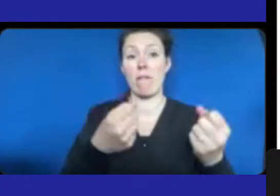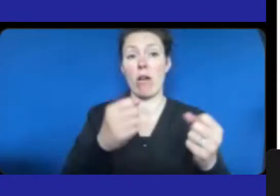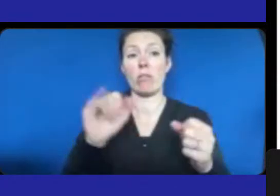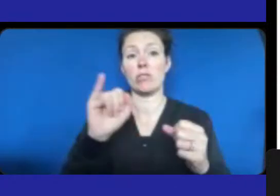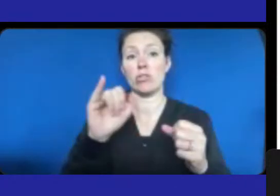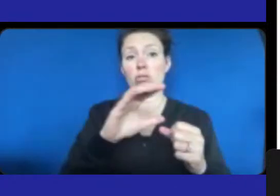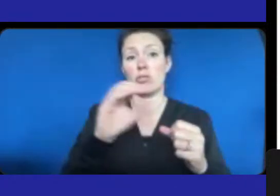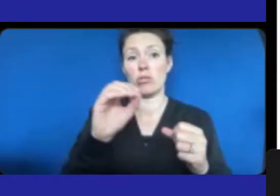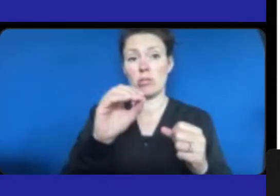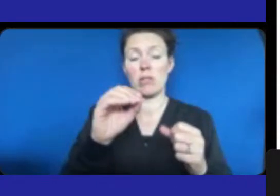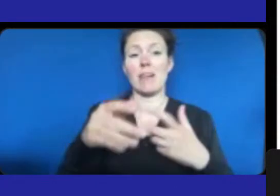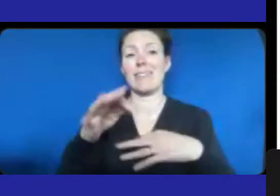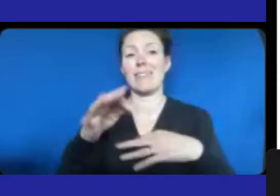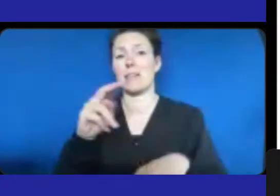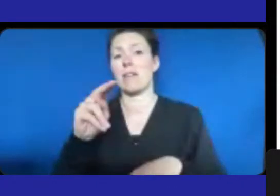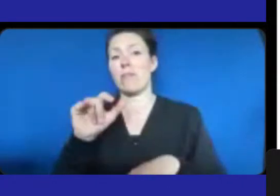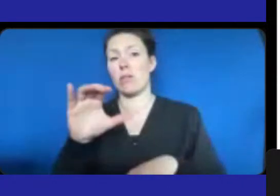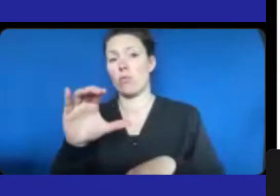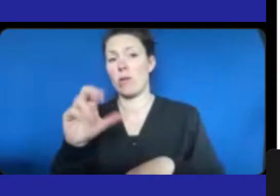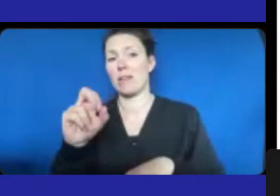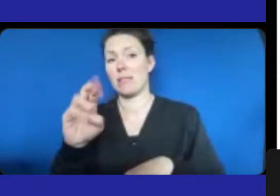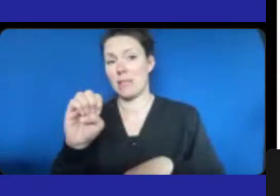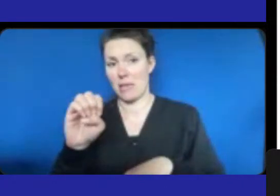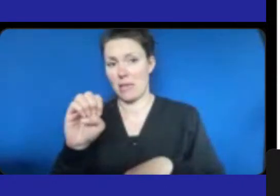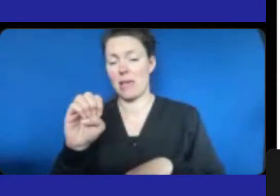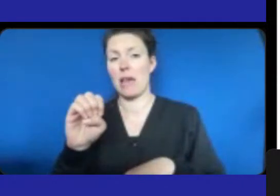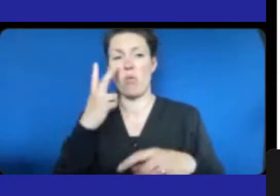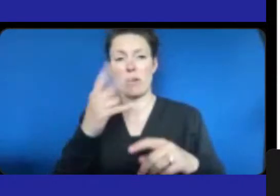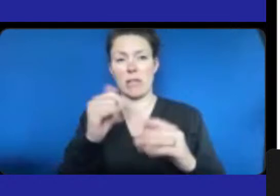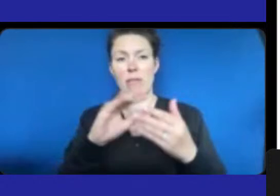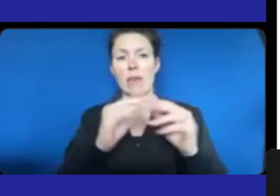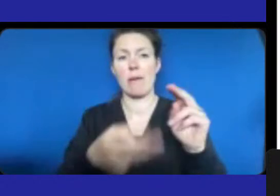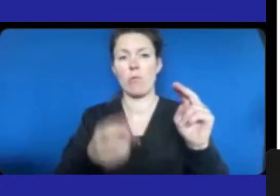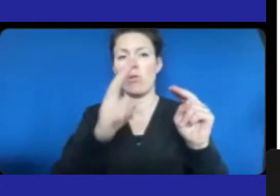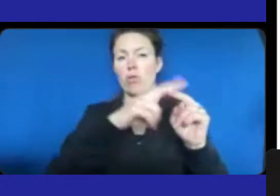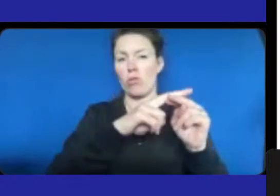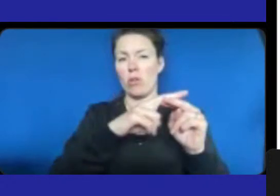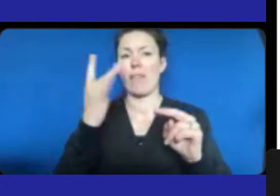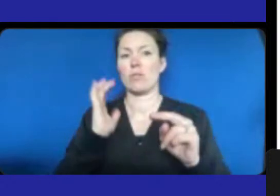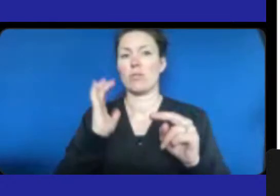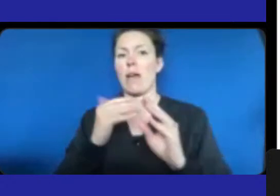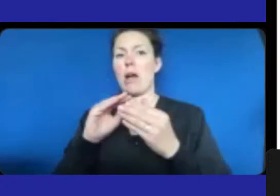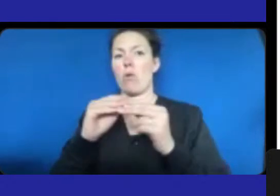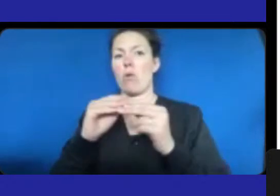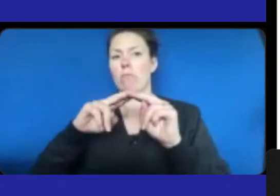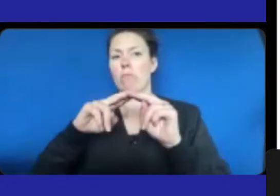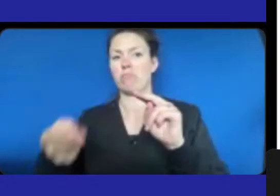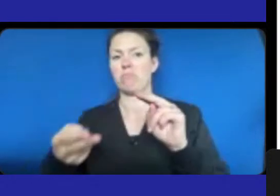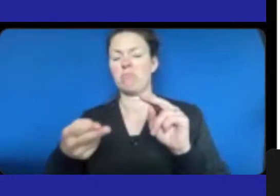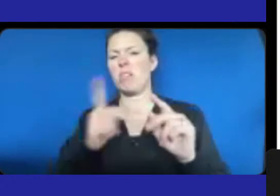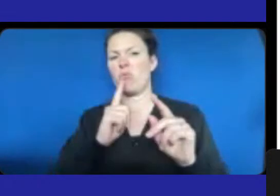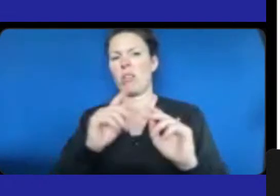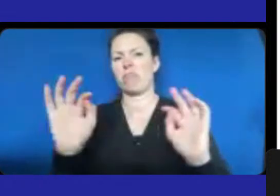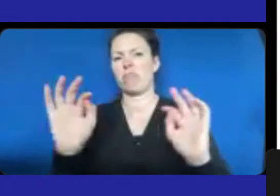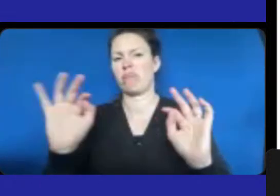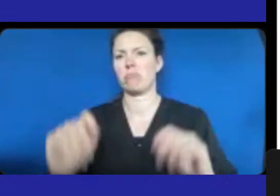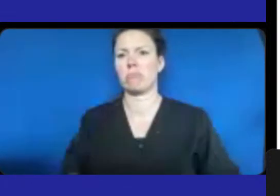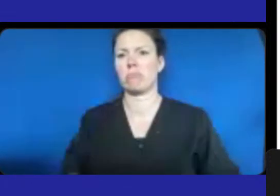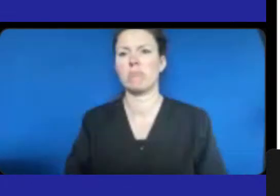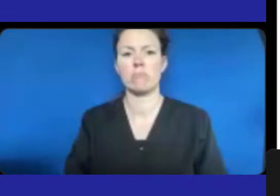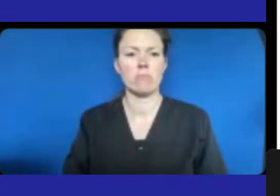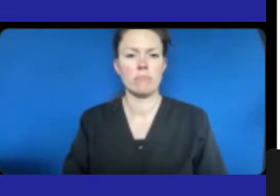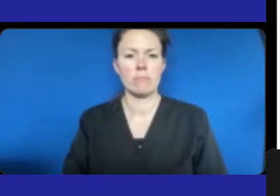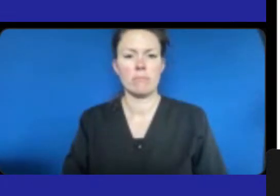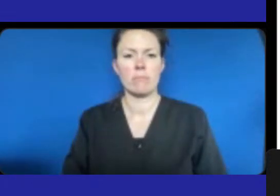NYC Cares, their eligibility increases, I think are the result of that relatively modest change. The